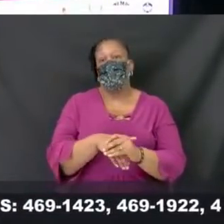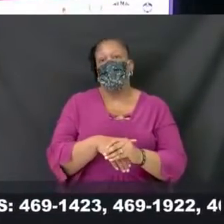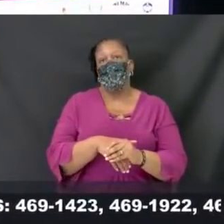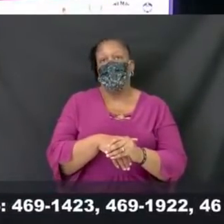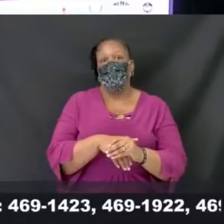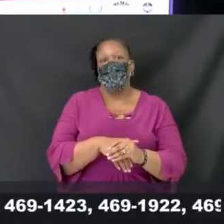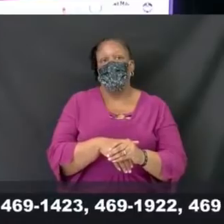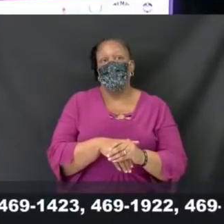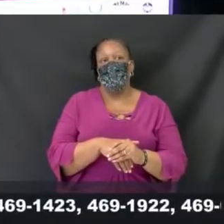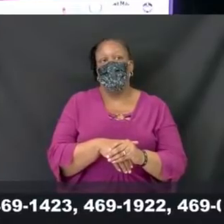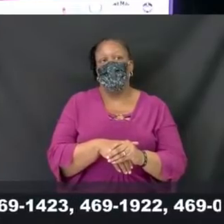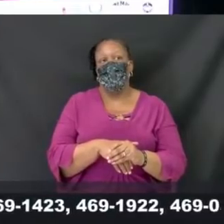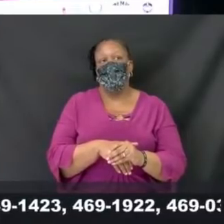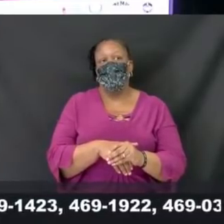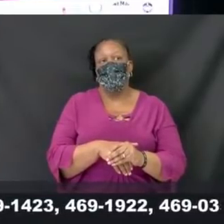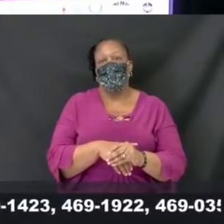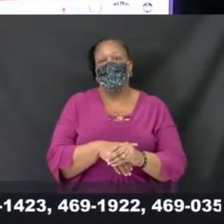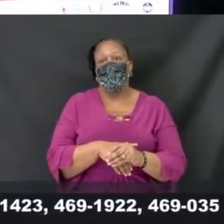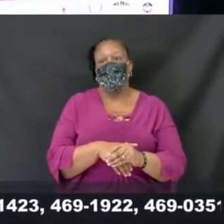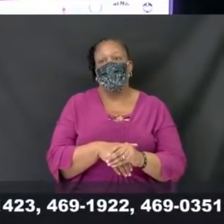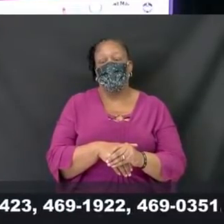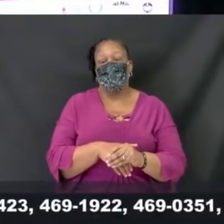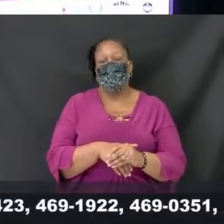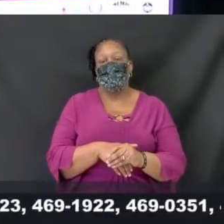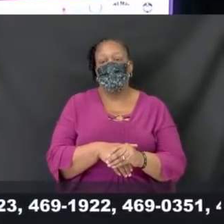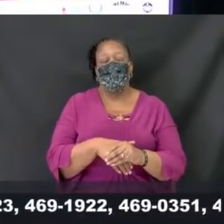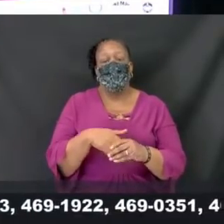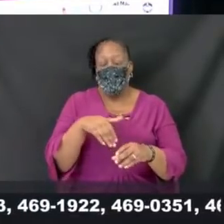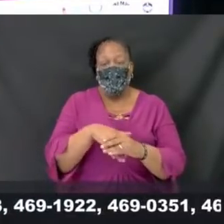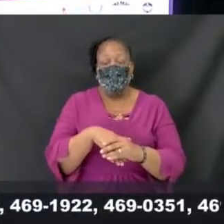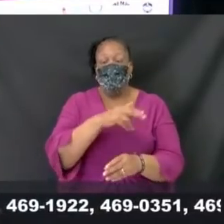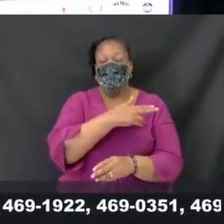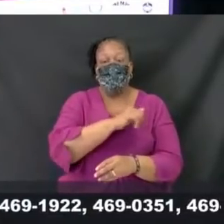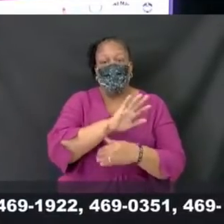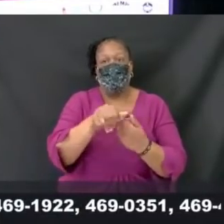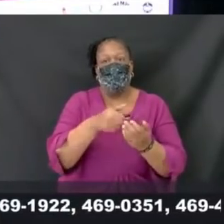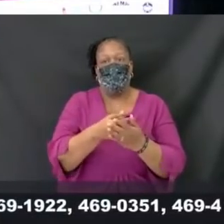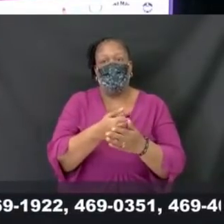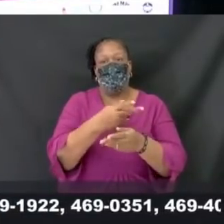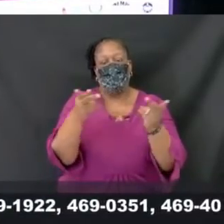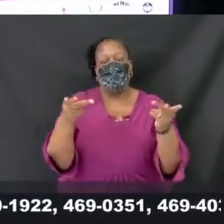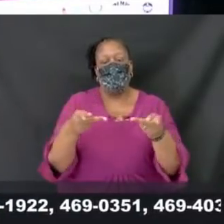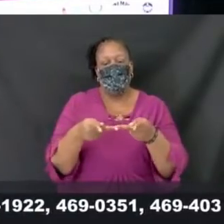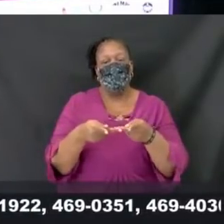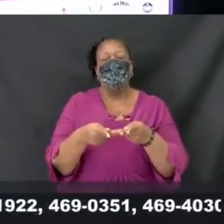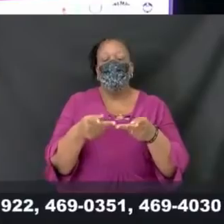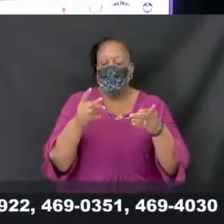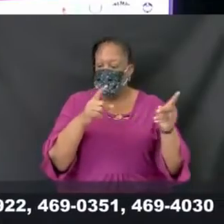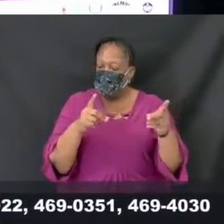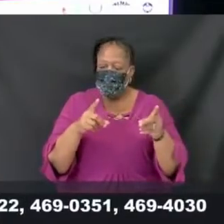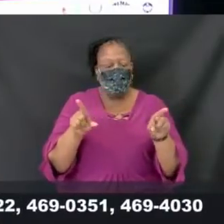room, the outpatient clinics, and on the general wards. Thank you.